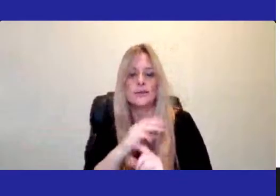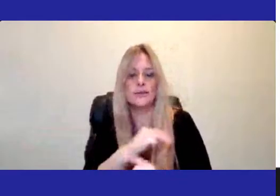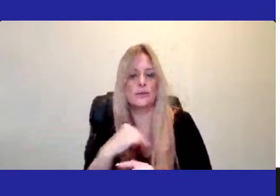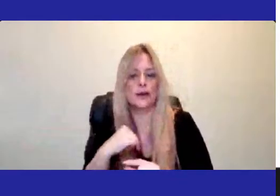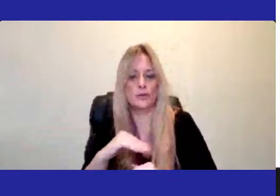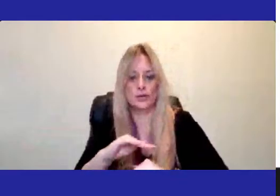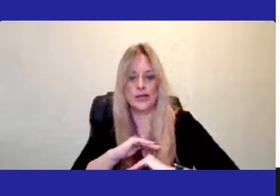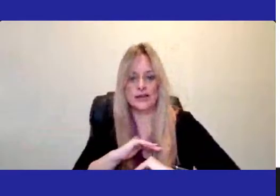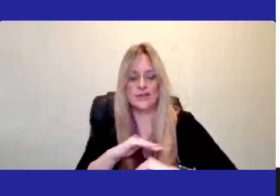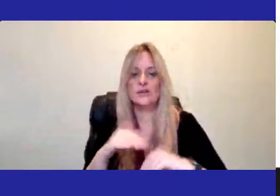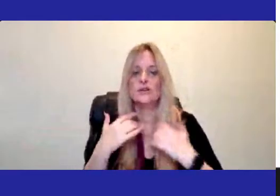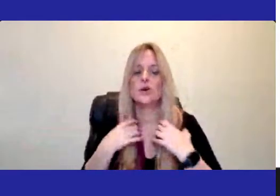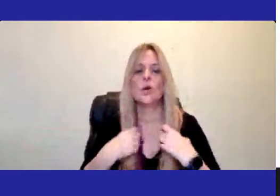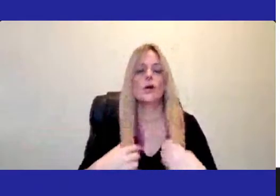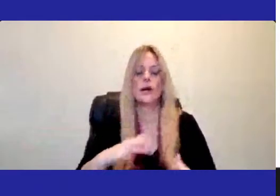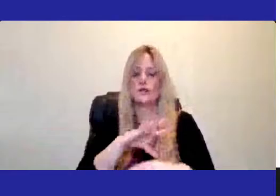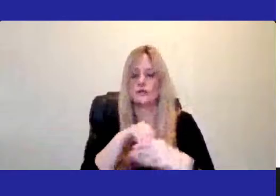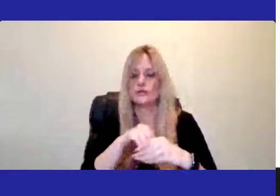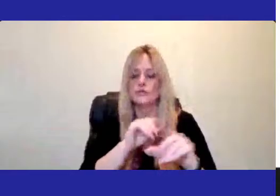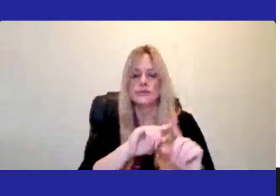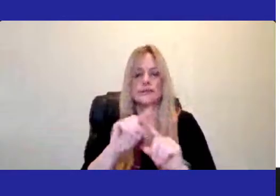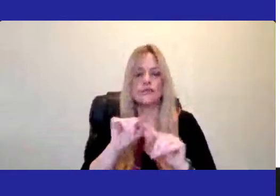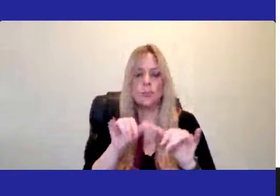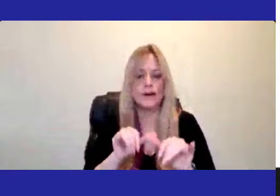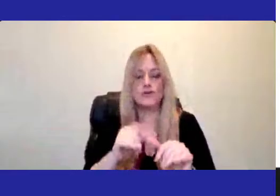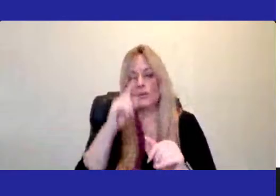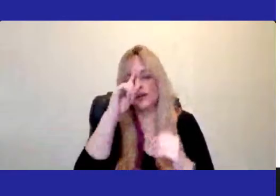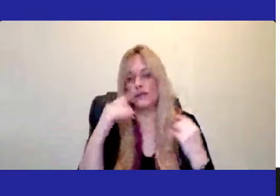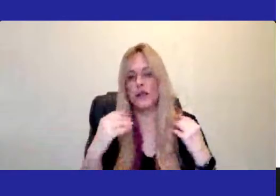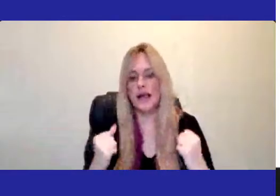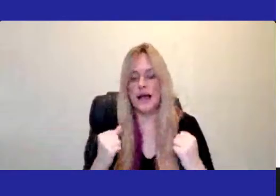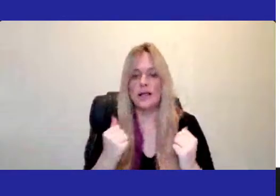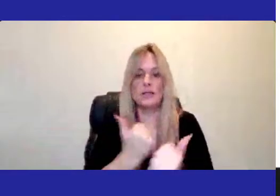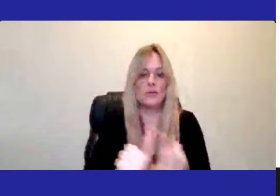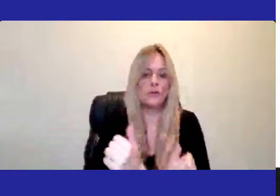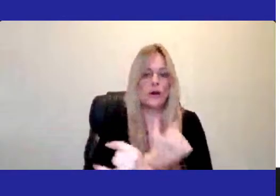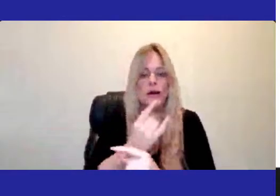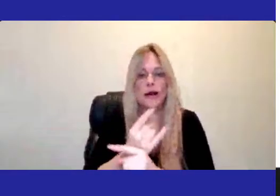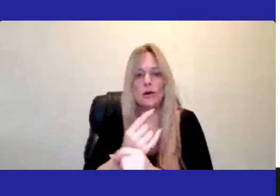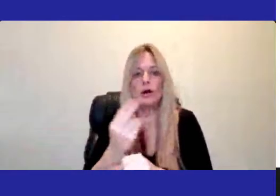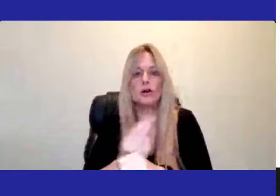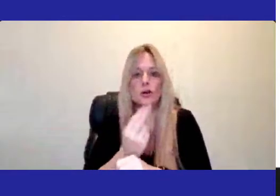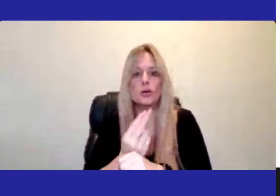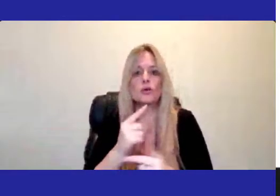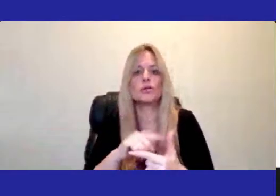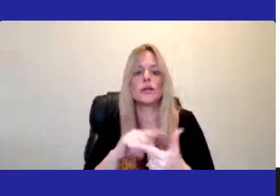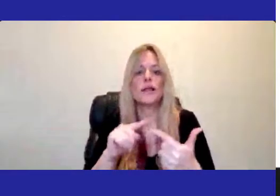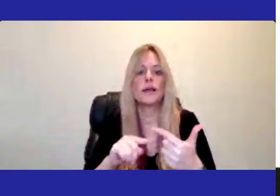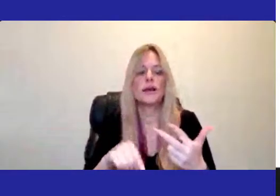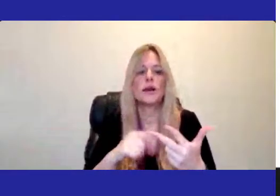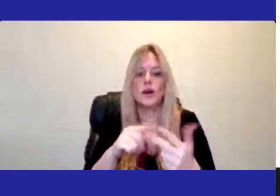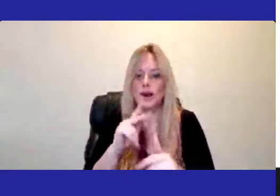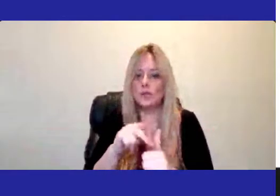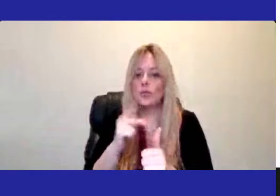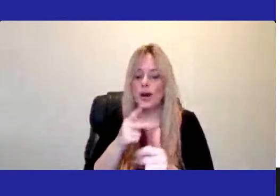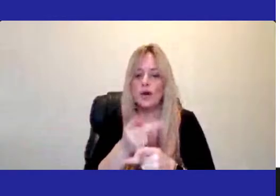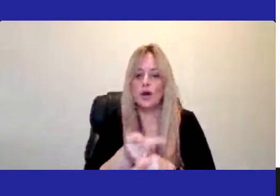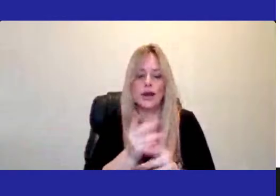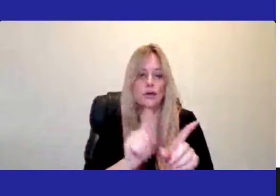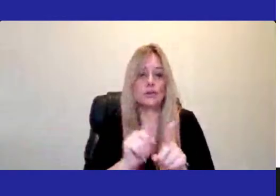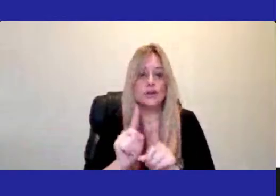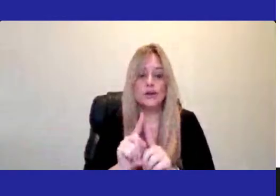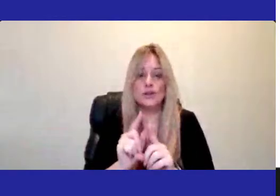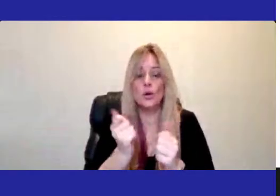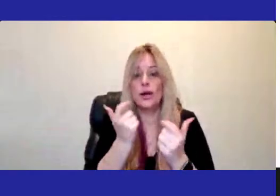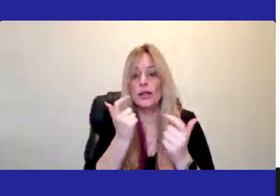whole gamut of measures, mental health, substance use, as well as primary care. And there's a disproportionate amount of people